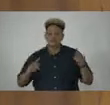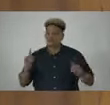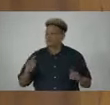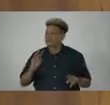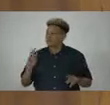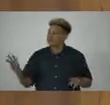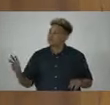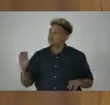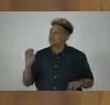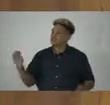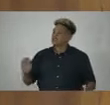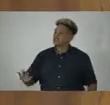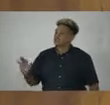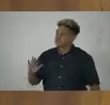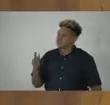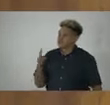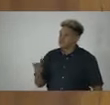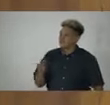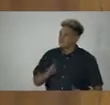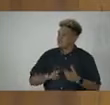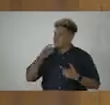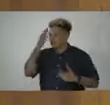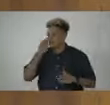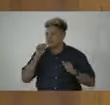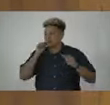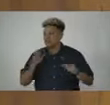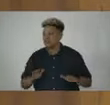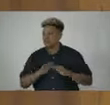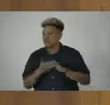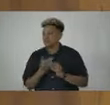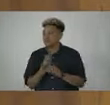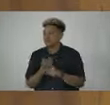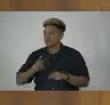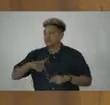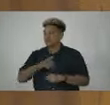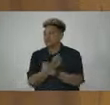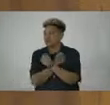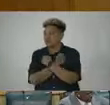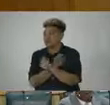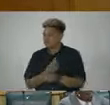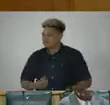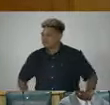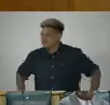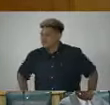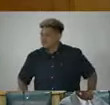of Westmoreland Eastern, and God bless Jamaica. Thank you.